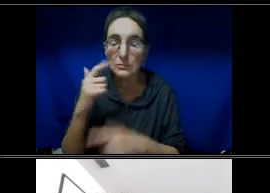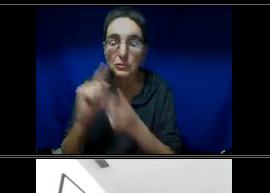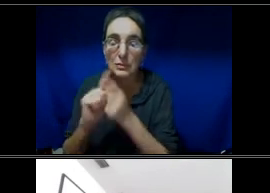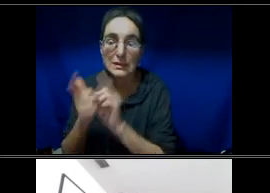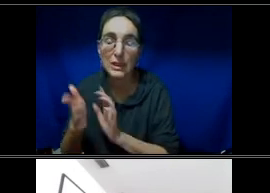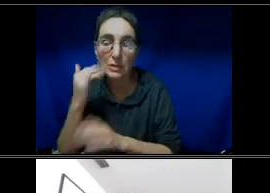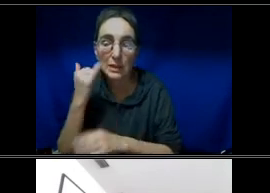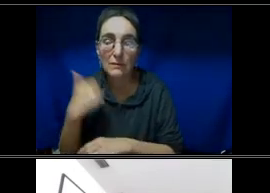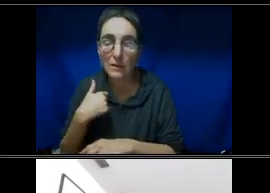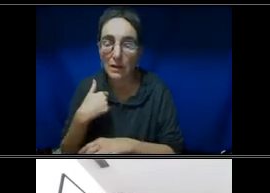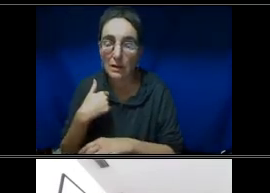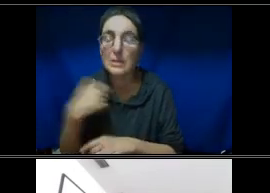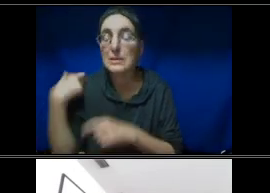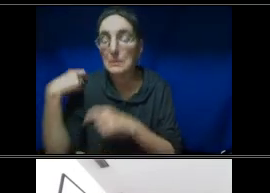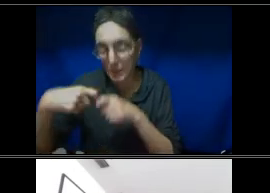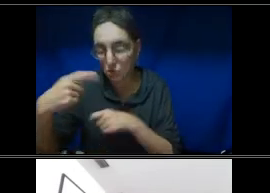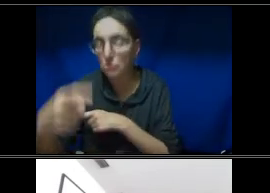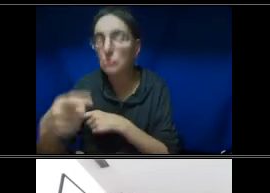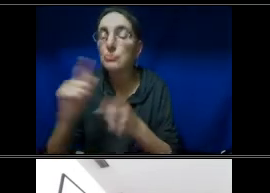Spanish interpretation line.